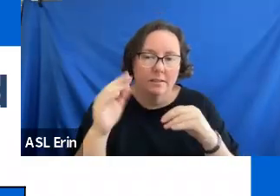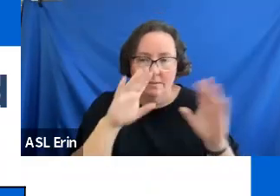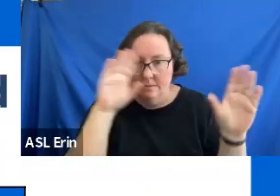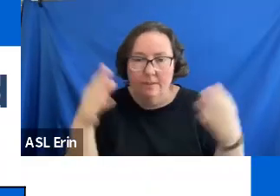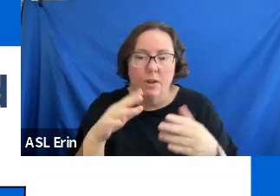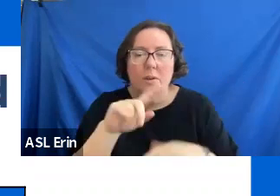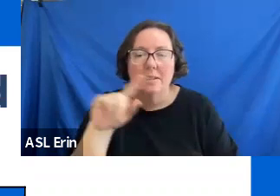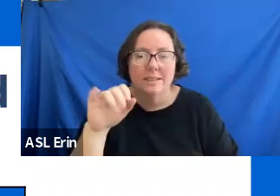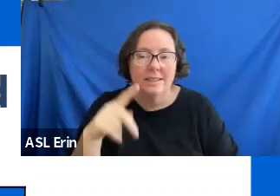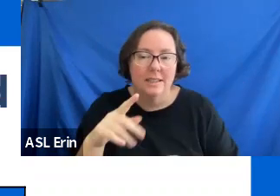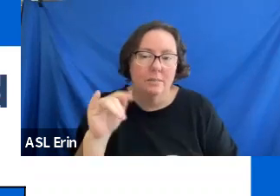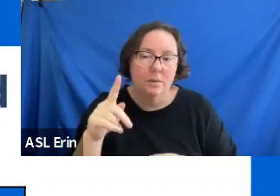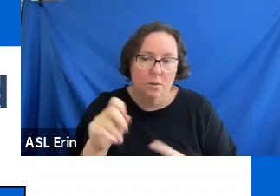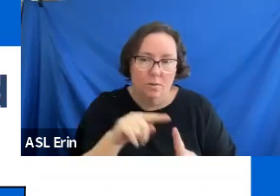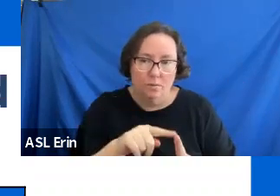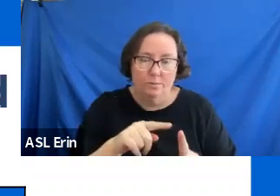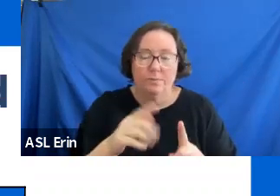a question around